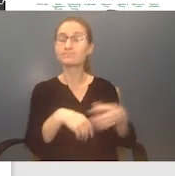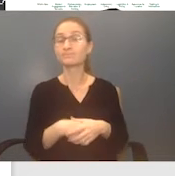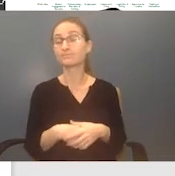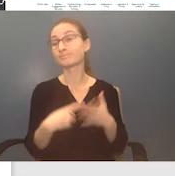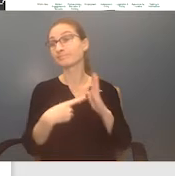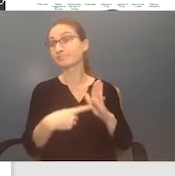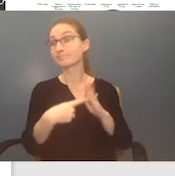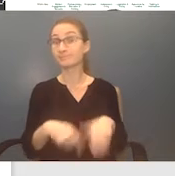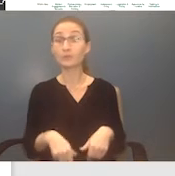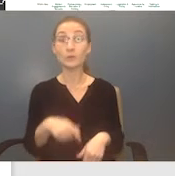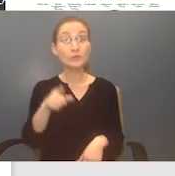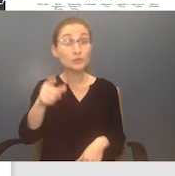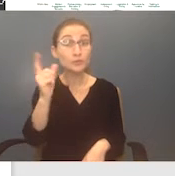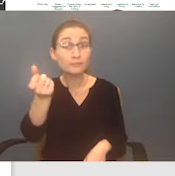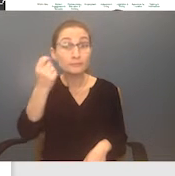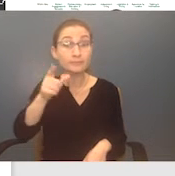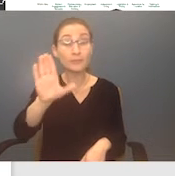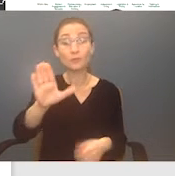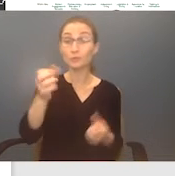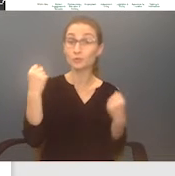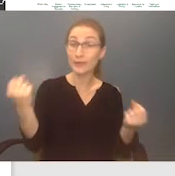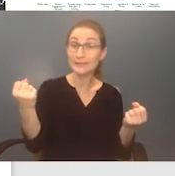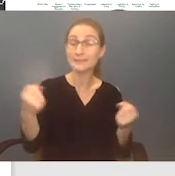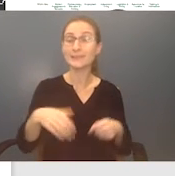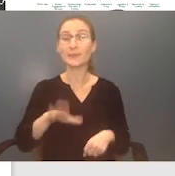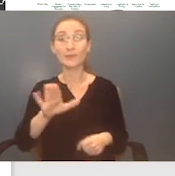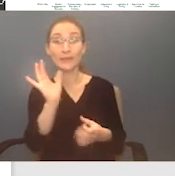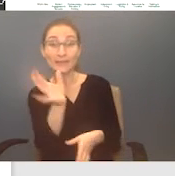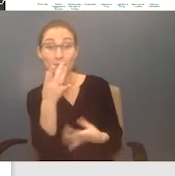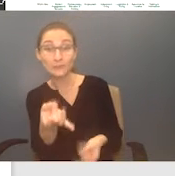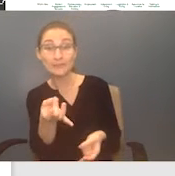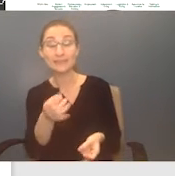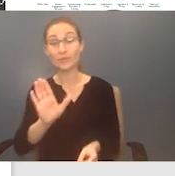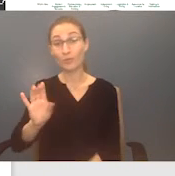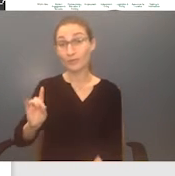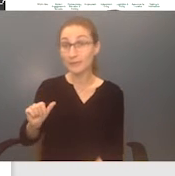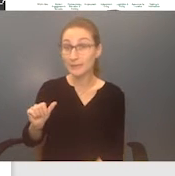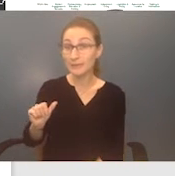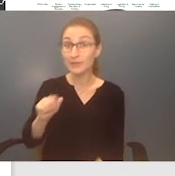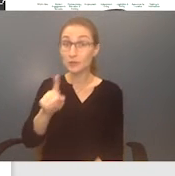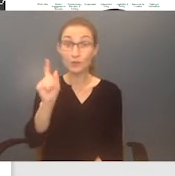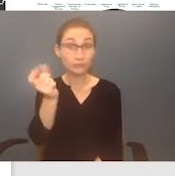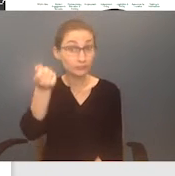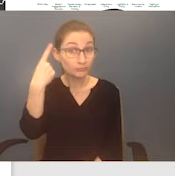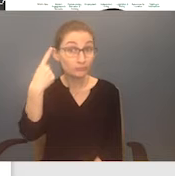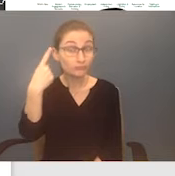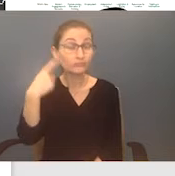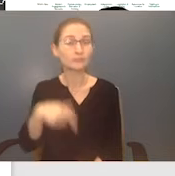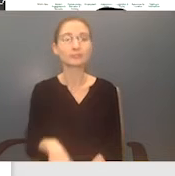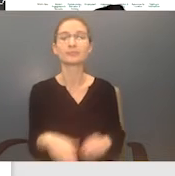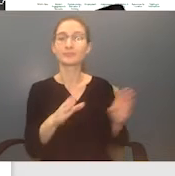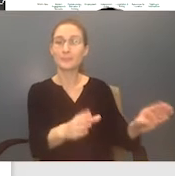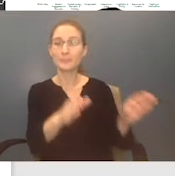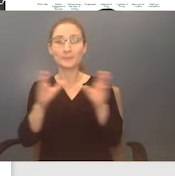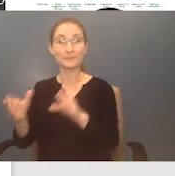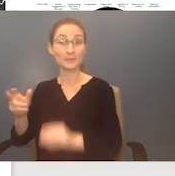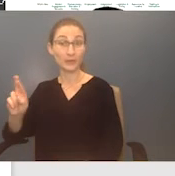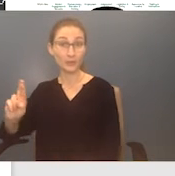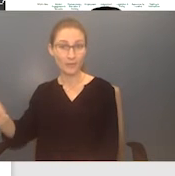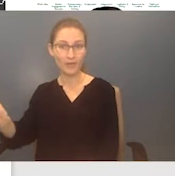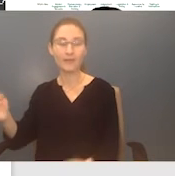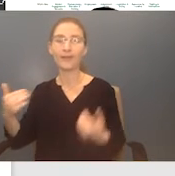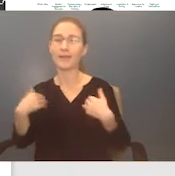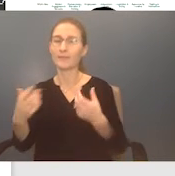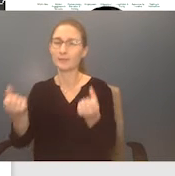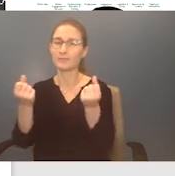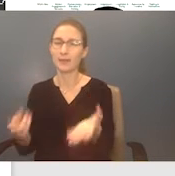do you know or understand your strengths, interests, disability, needs, things like that. And then in the right column are all